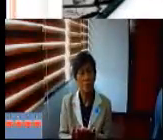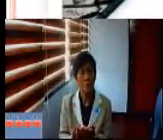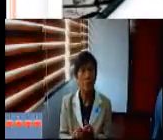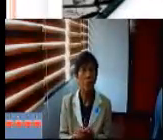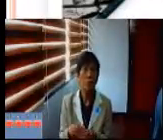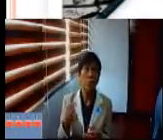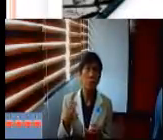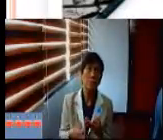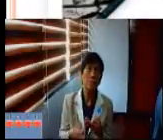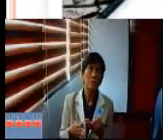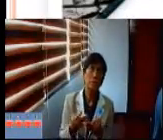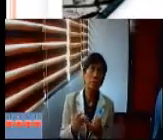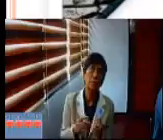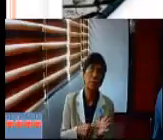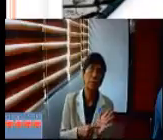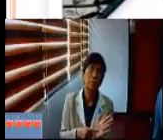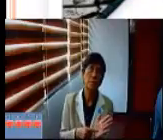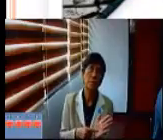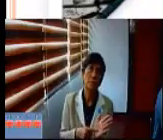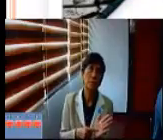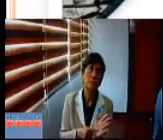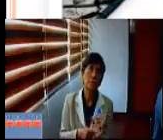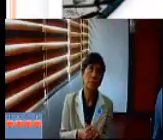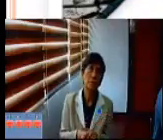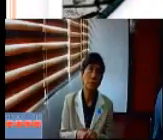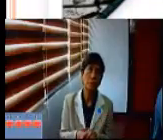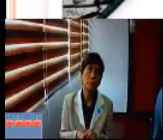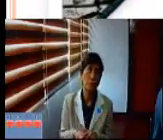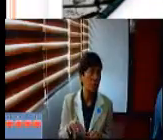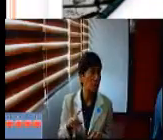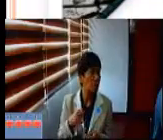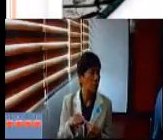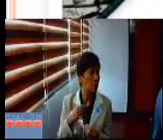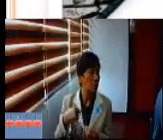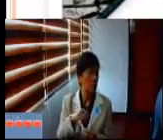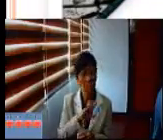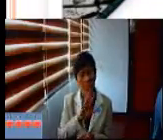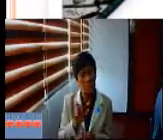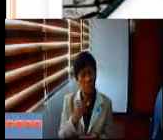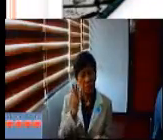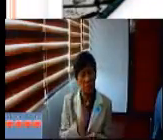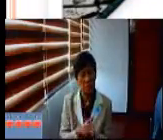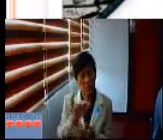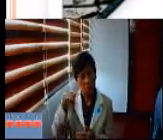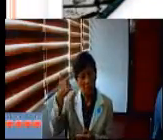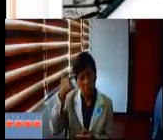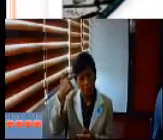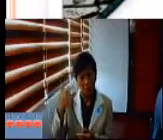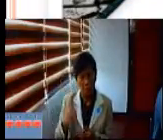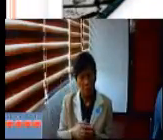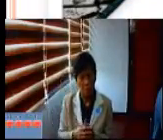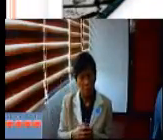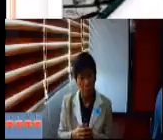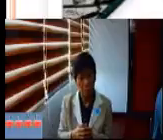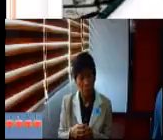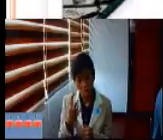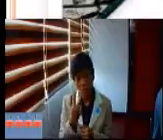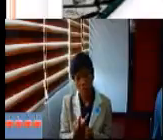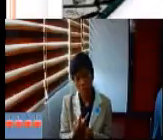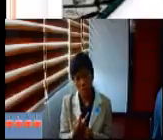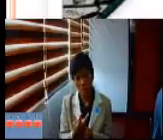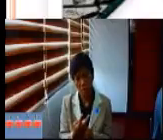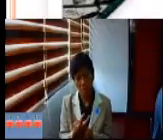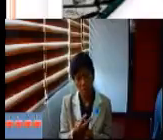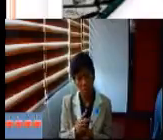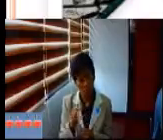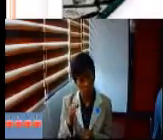slides. In our case, hindi po kami tumitigil in government to to see.